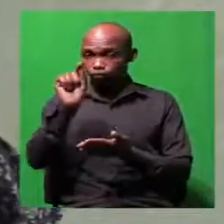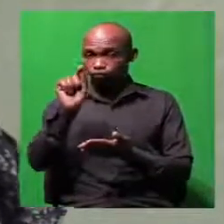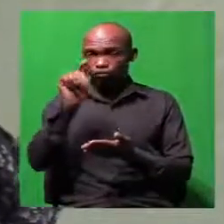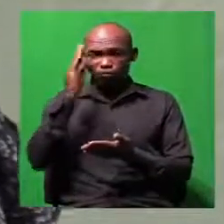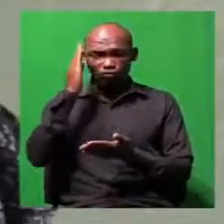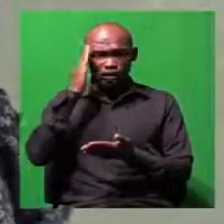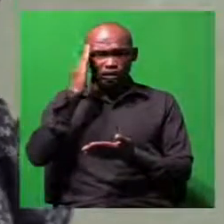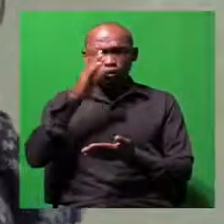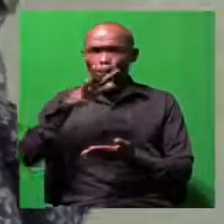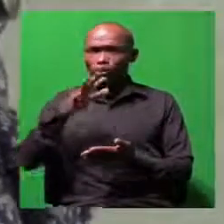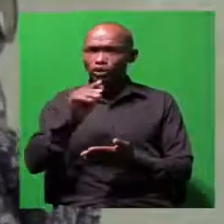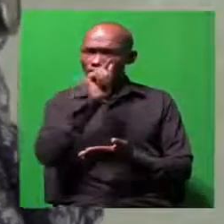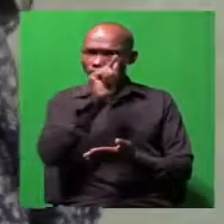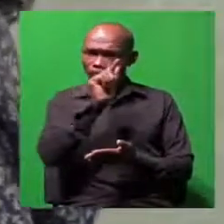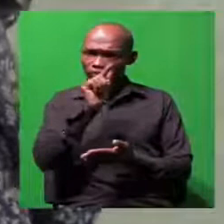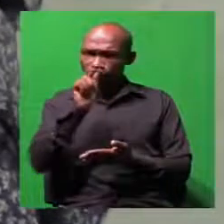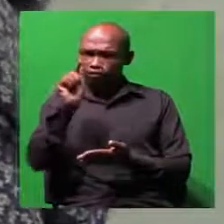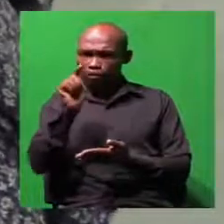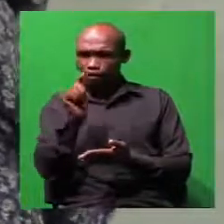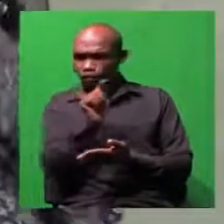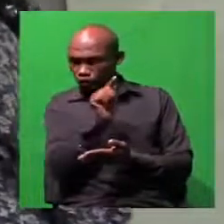This is your eye.